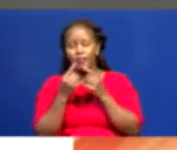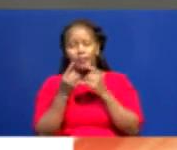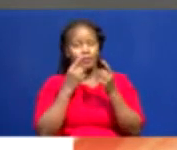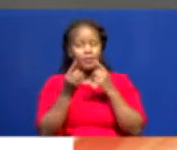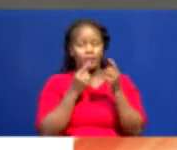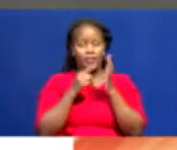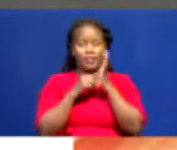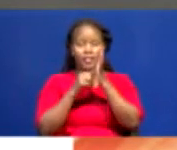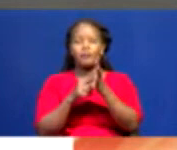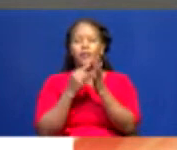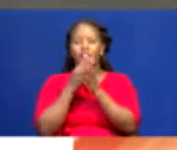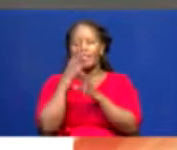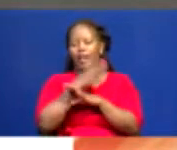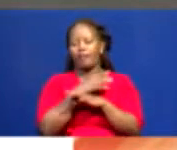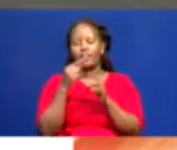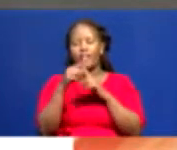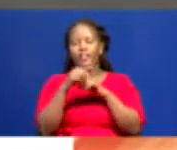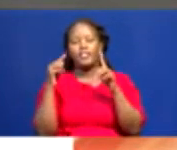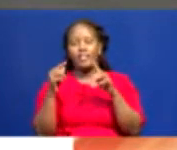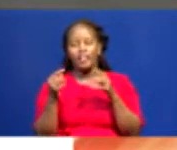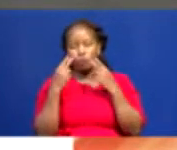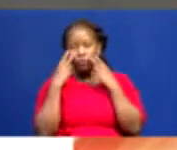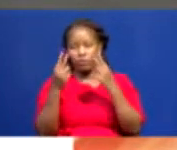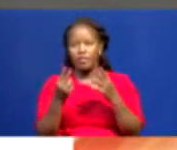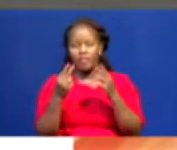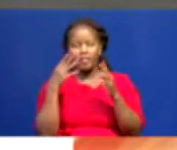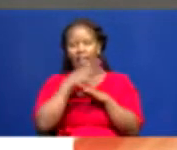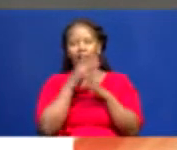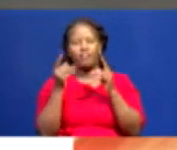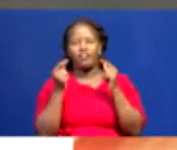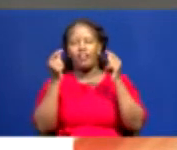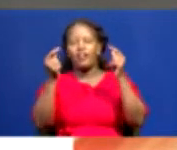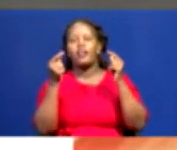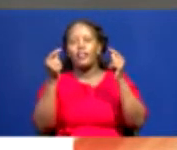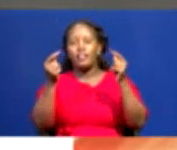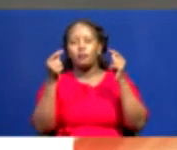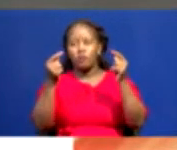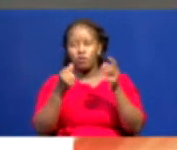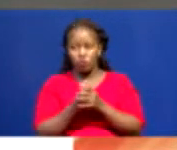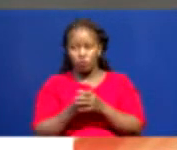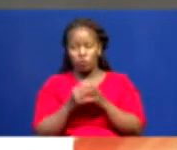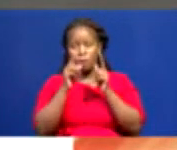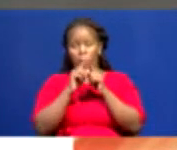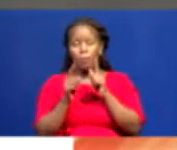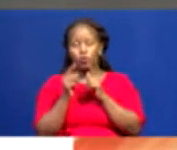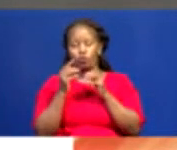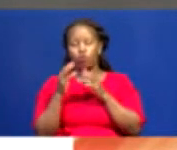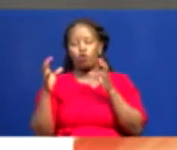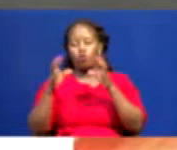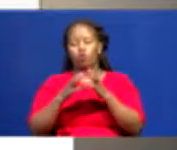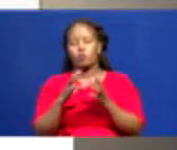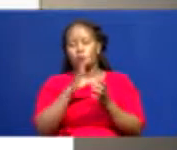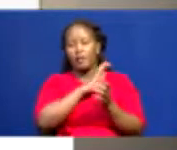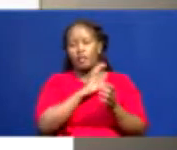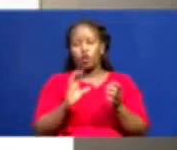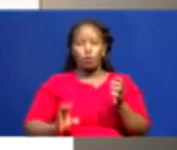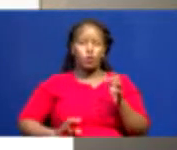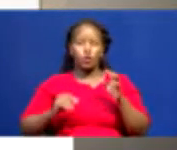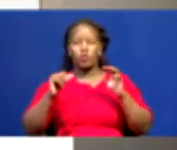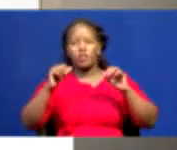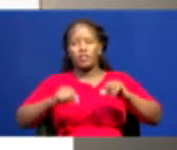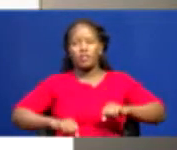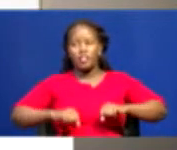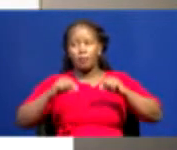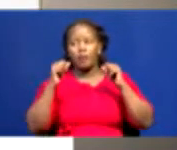the recent demonstrations held in various parts of the country. In a press statement signed by the Commission's chairperson,